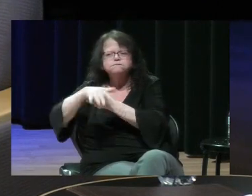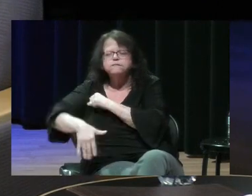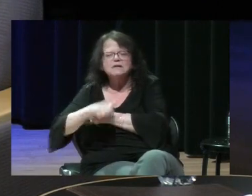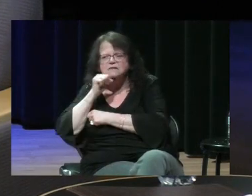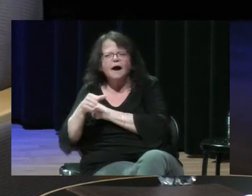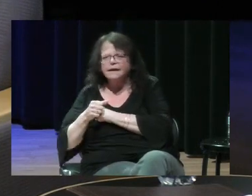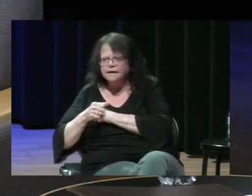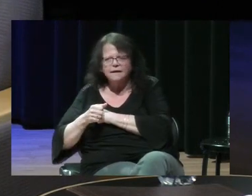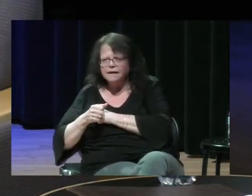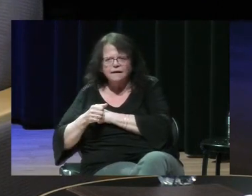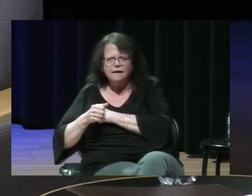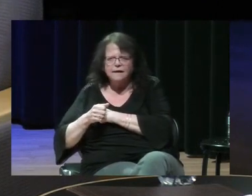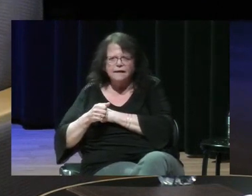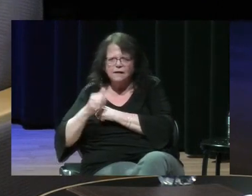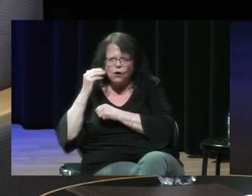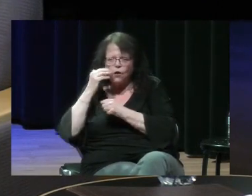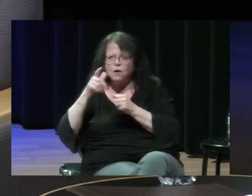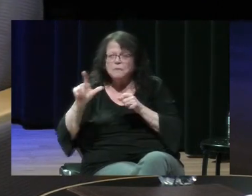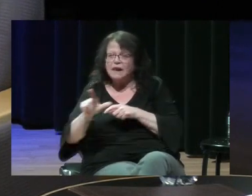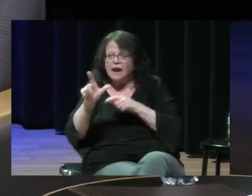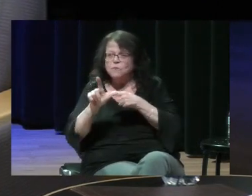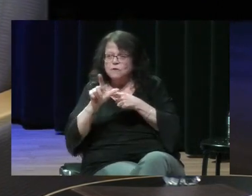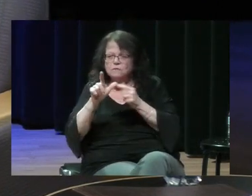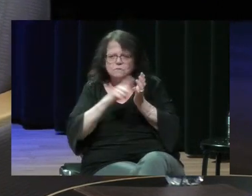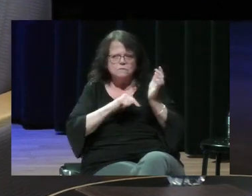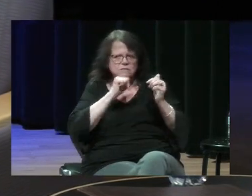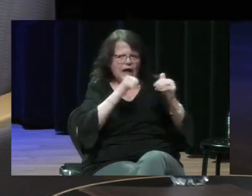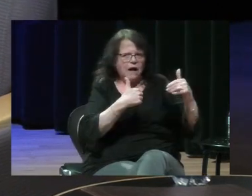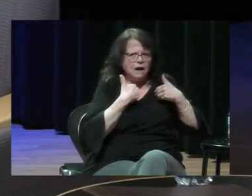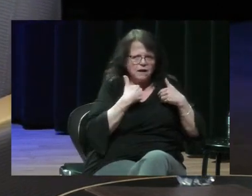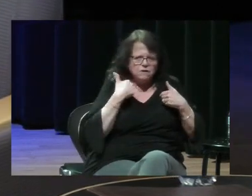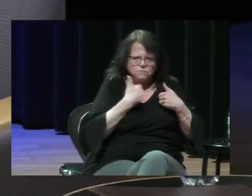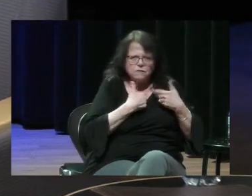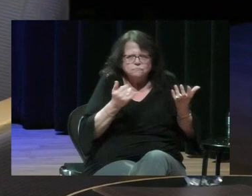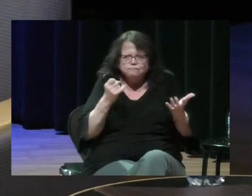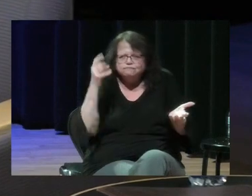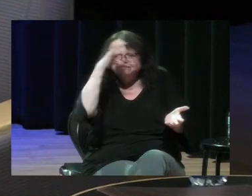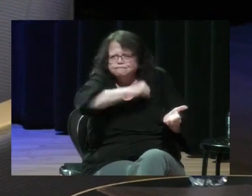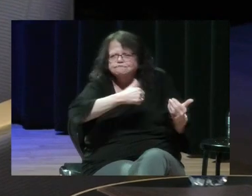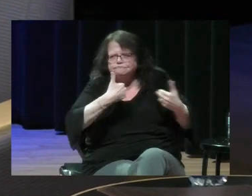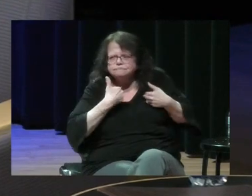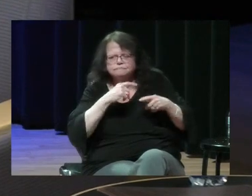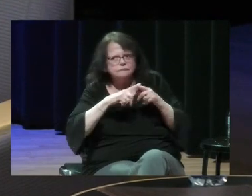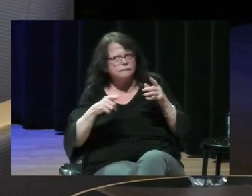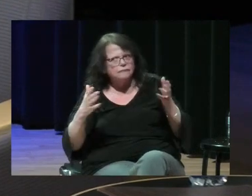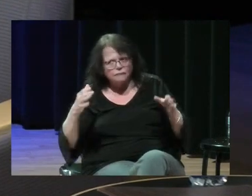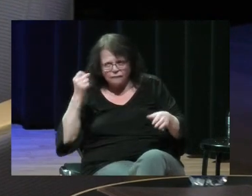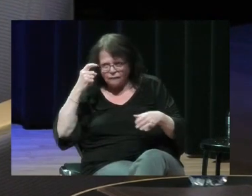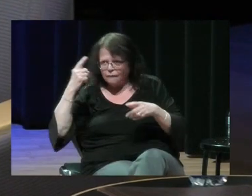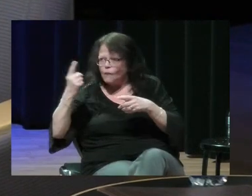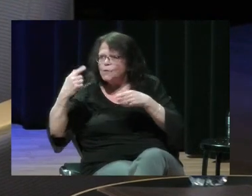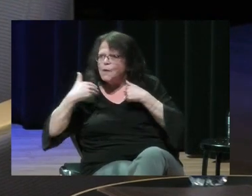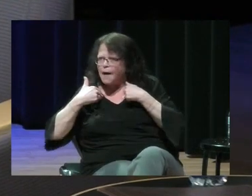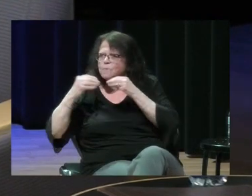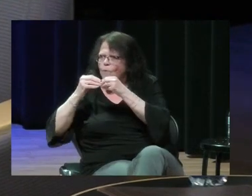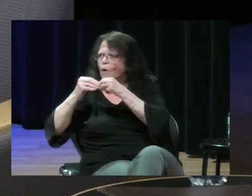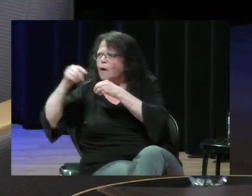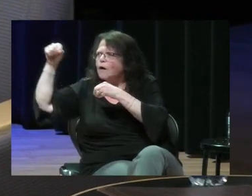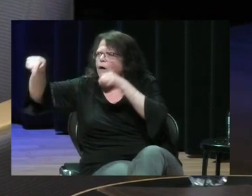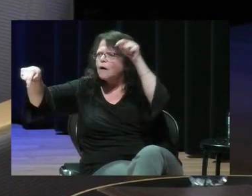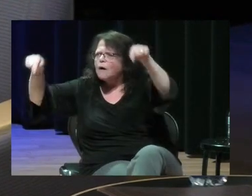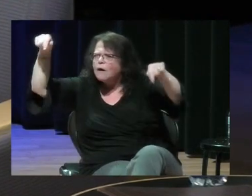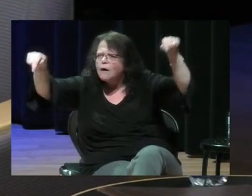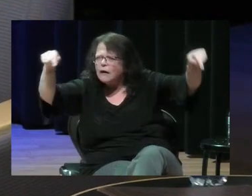about libraries is about what is not included, because we presume this is a space where there's always room for more on the shelf. And that's why I think it's such a